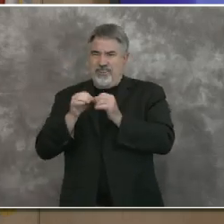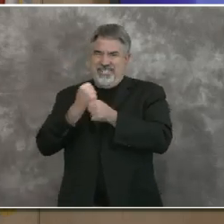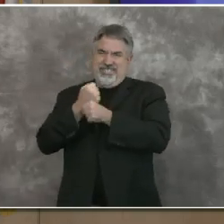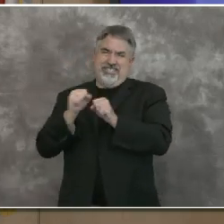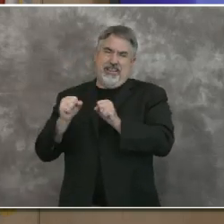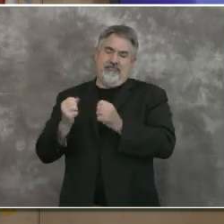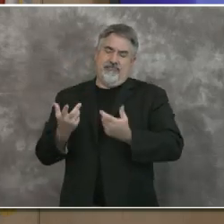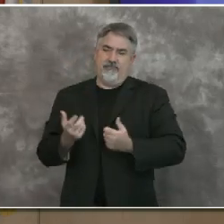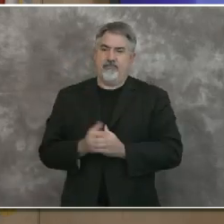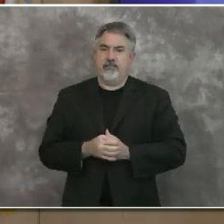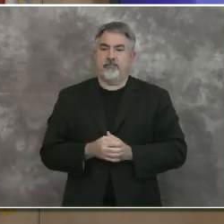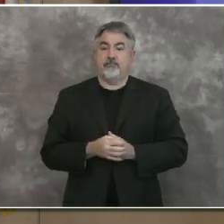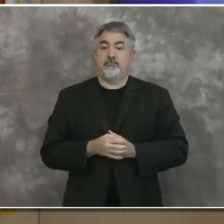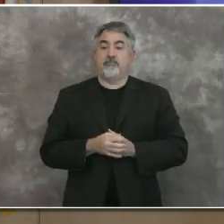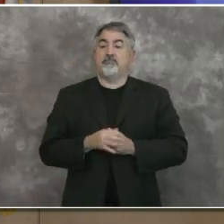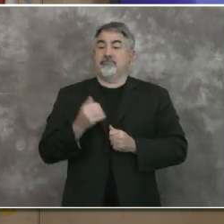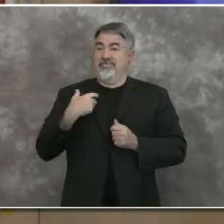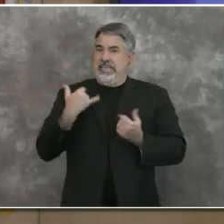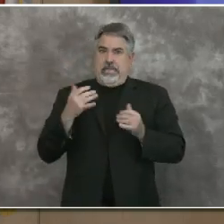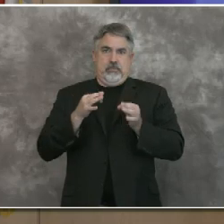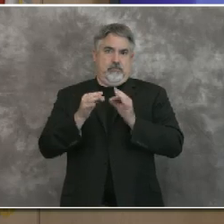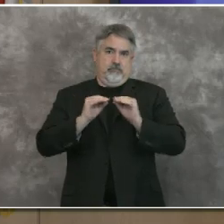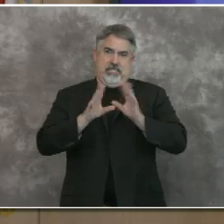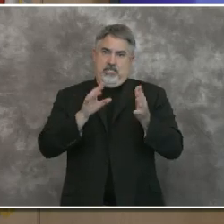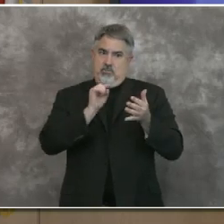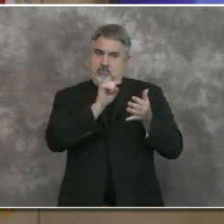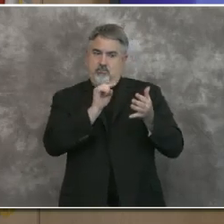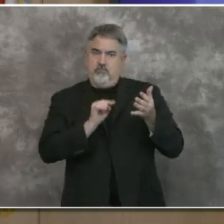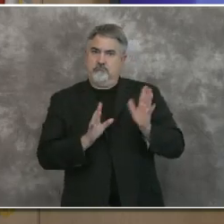We have made clear that we're really